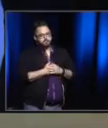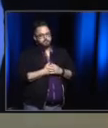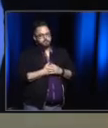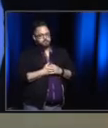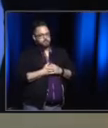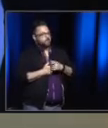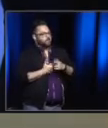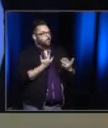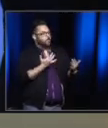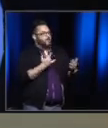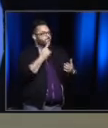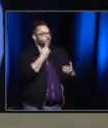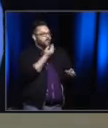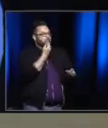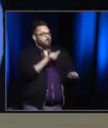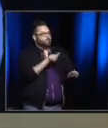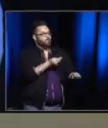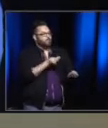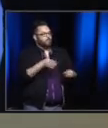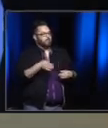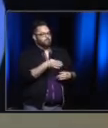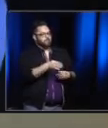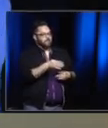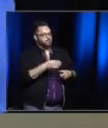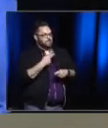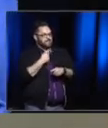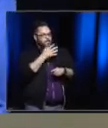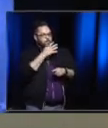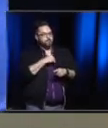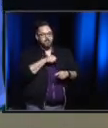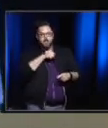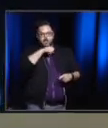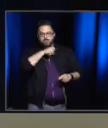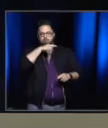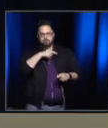to arrive, and that's the female Hana he's going to pop at.